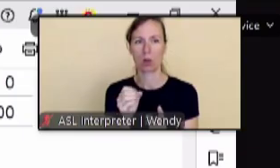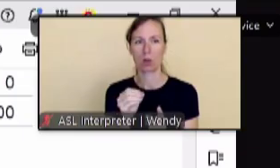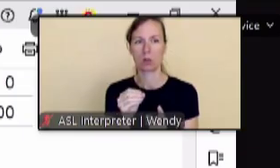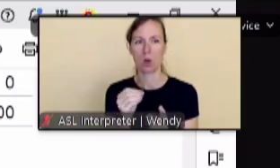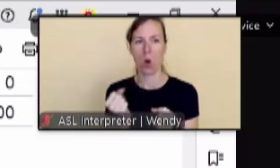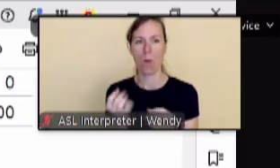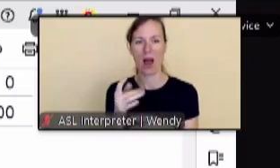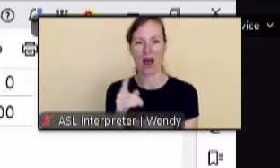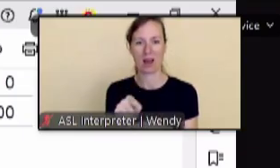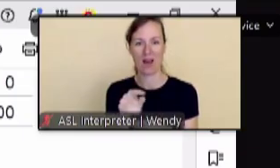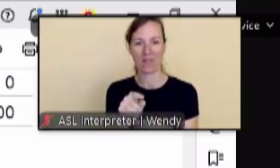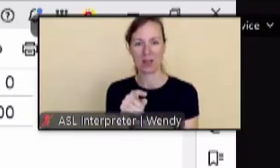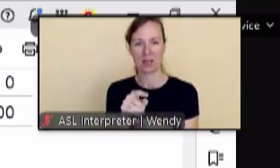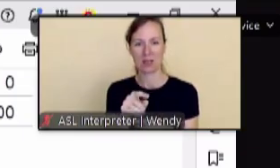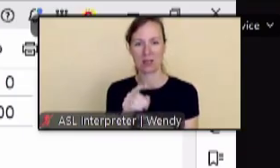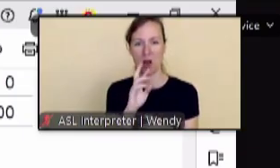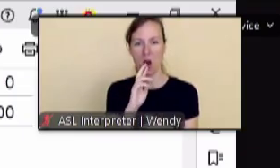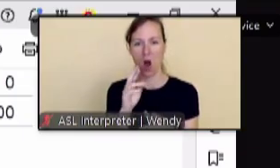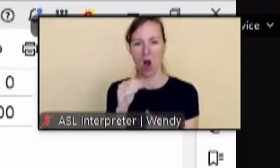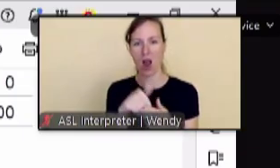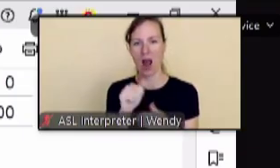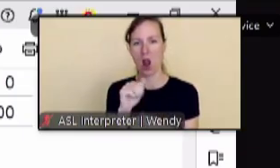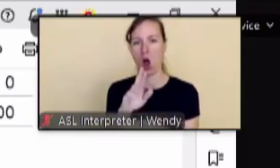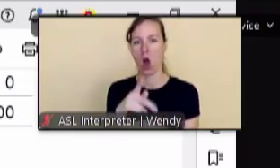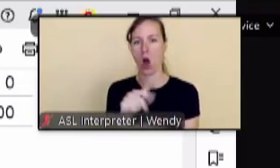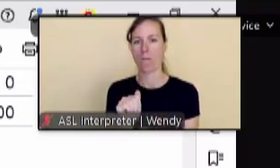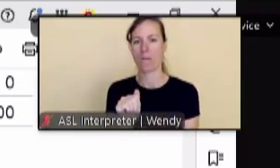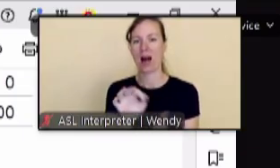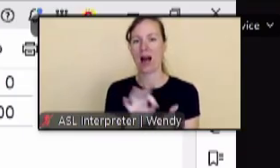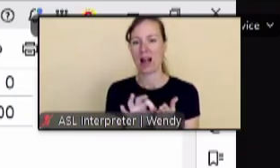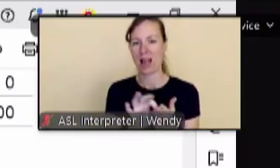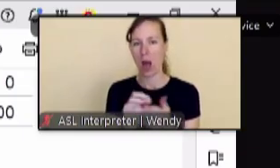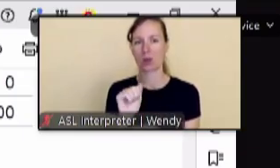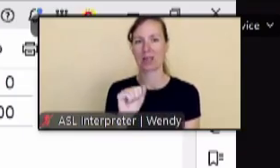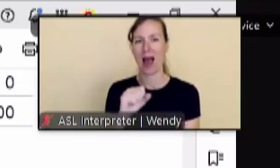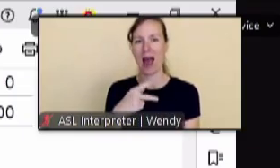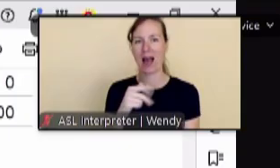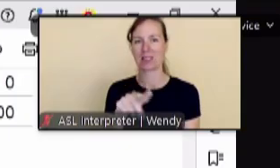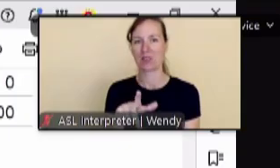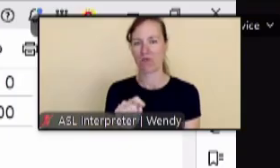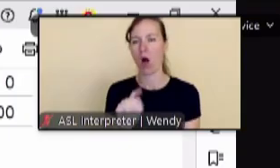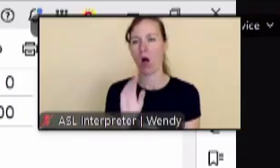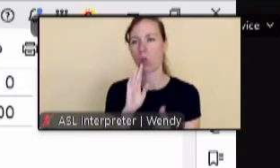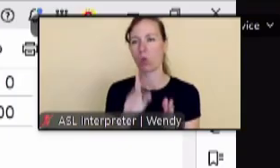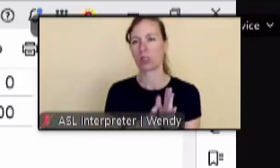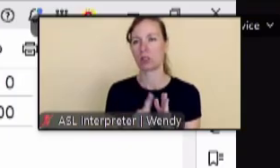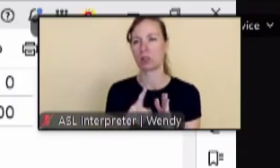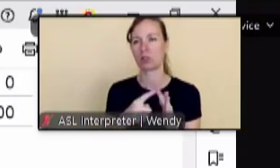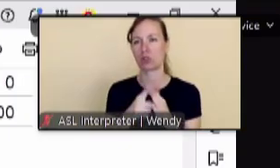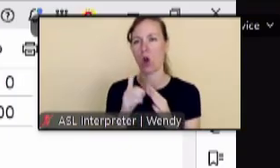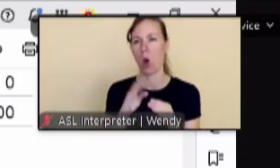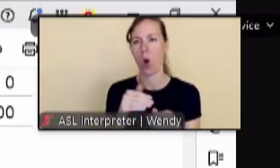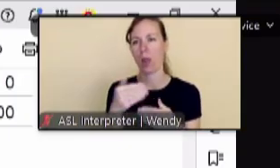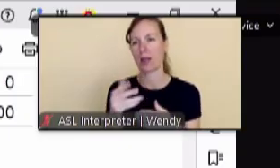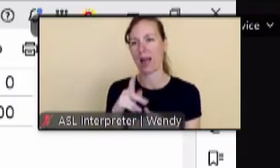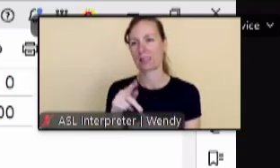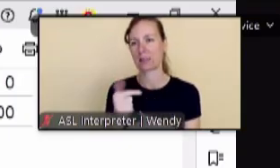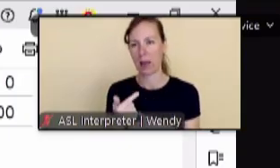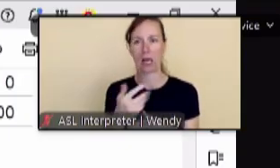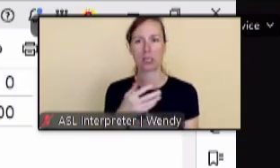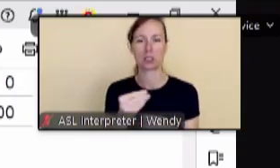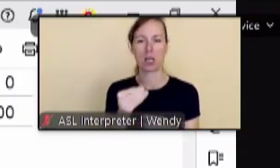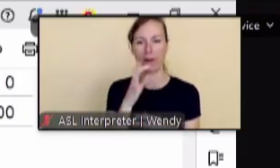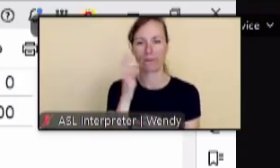accounts and some of the asphalt, and that will show up in future on the next page. But in here, the highlights